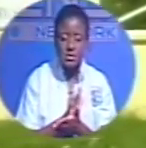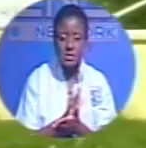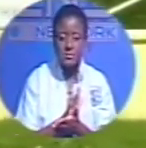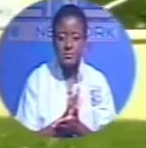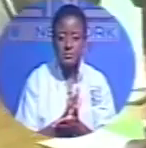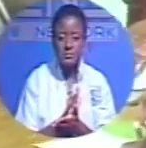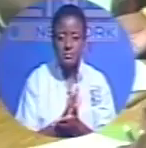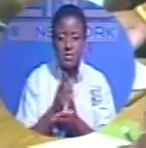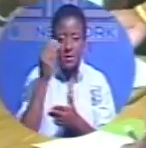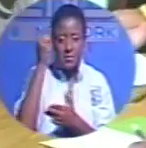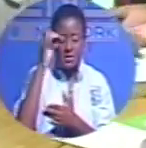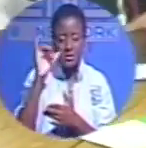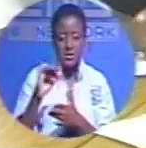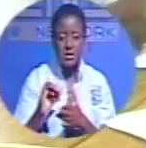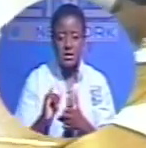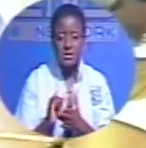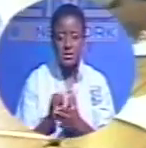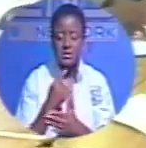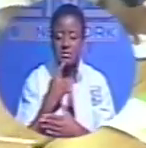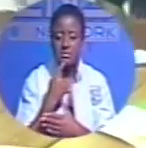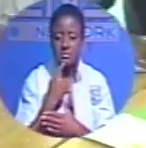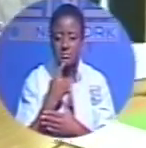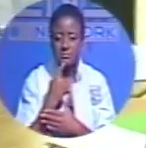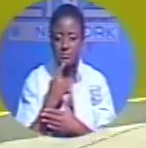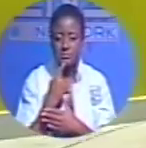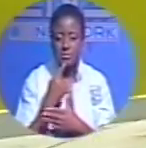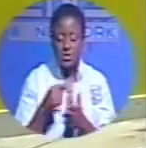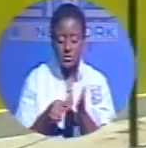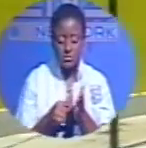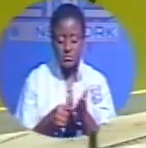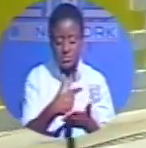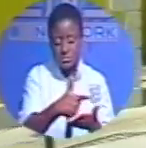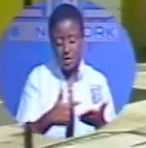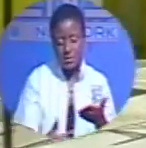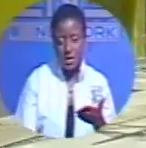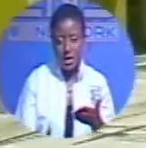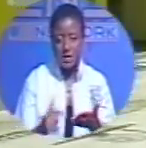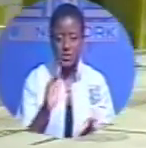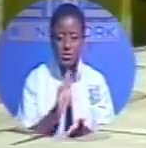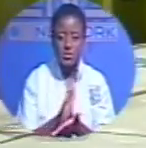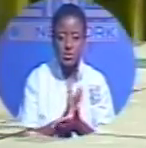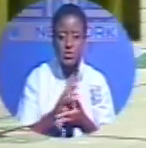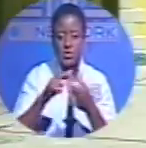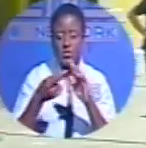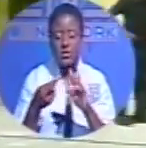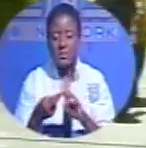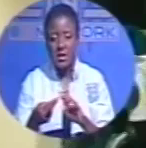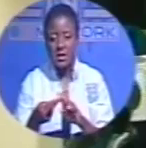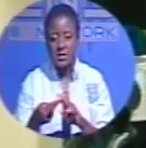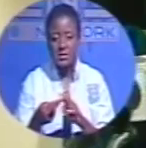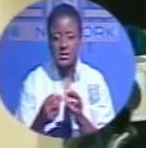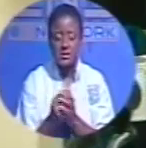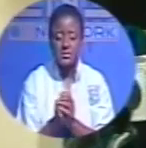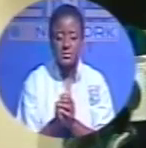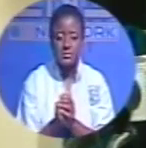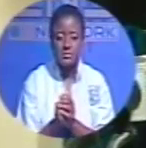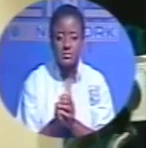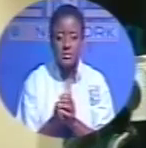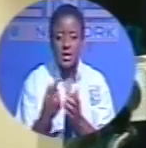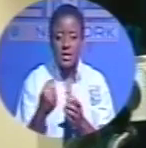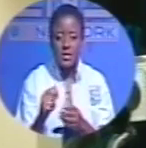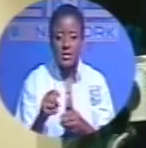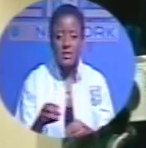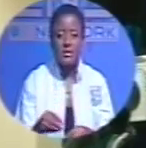year. Minister Fitzgerald not only outlined the school repair allocations, but the conditions of schools he visited. The allocation